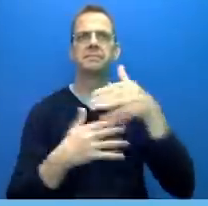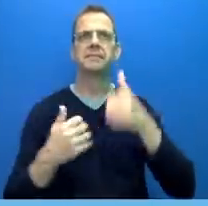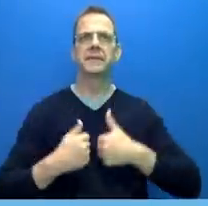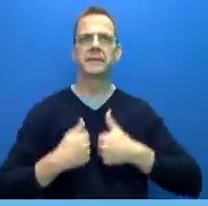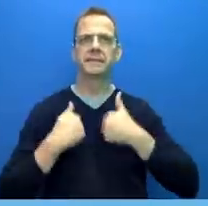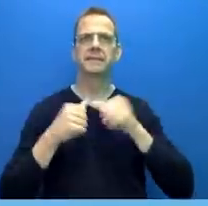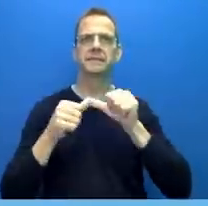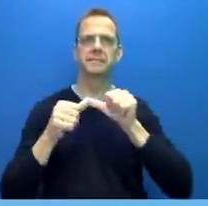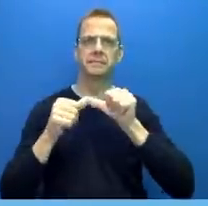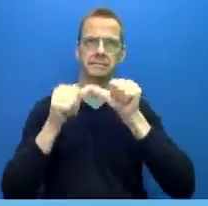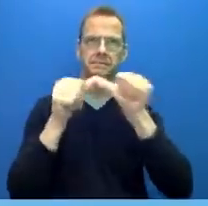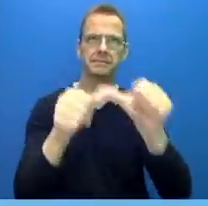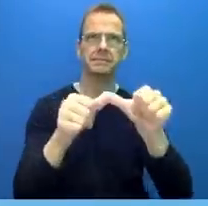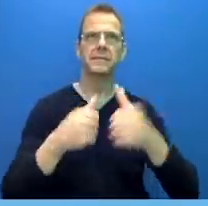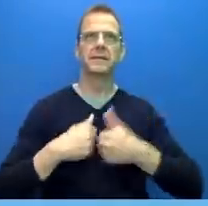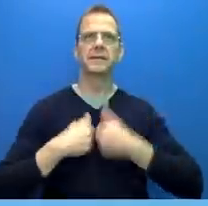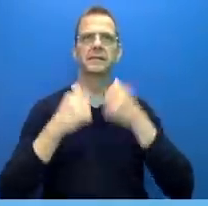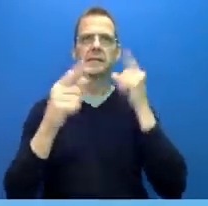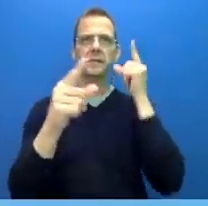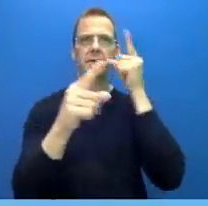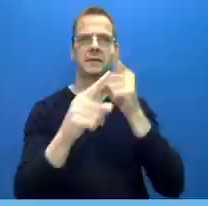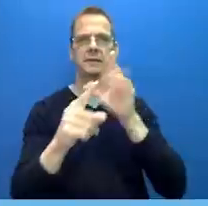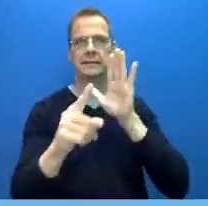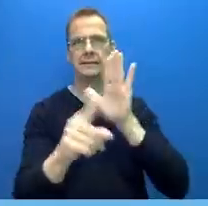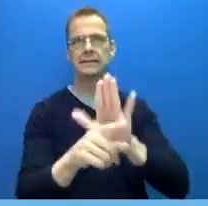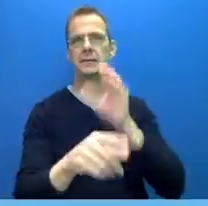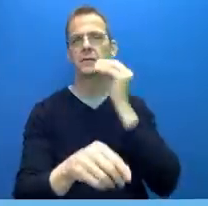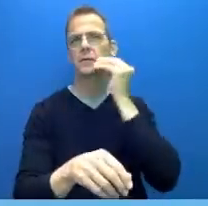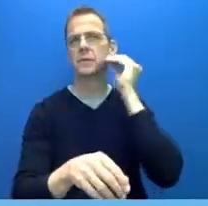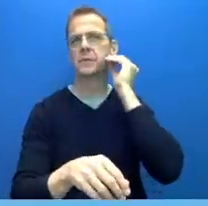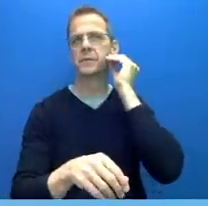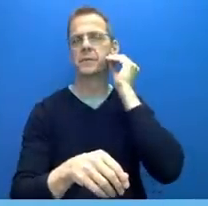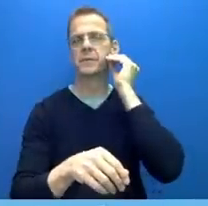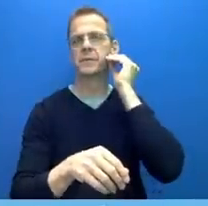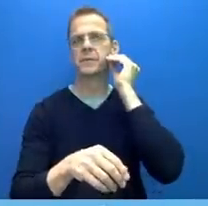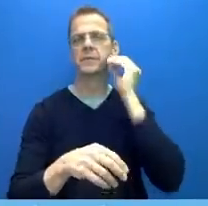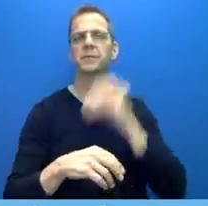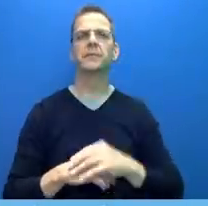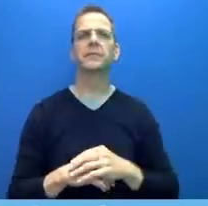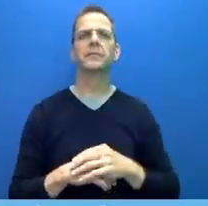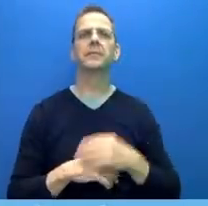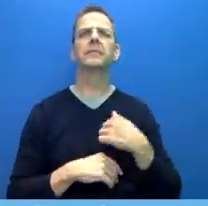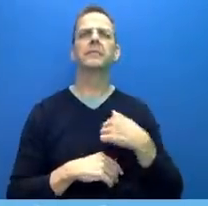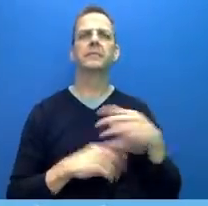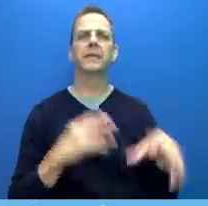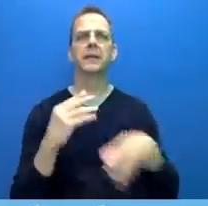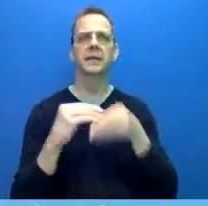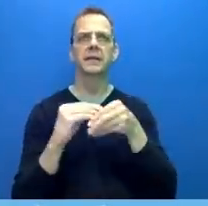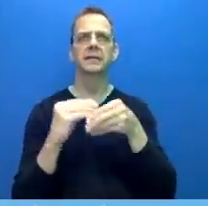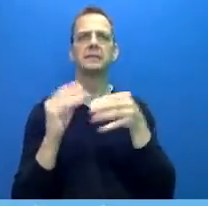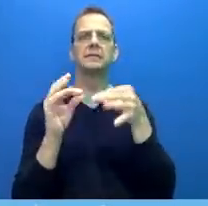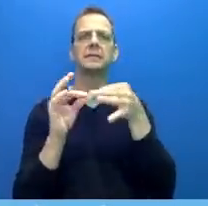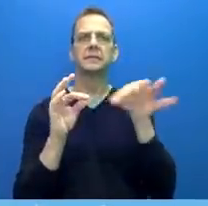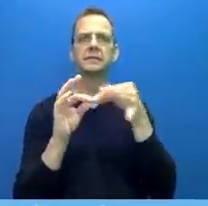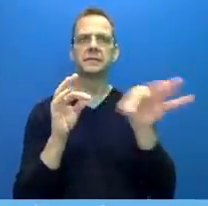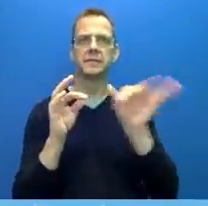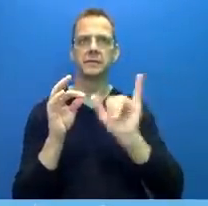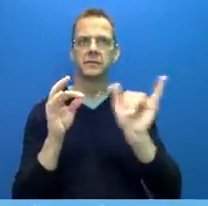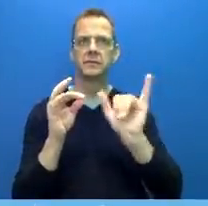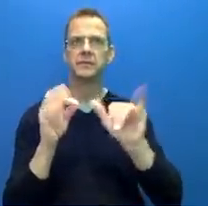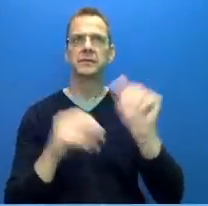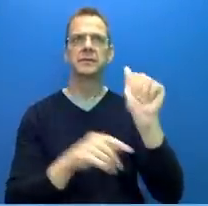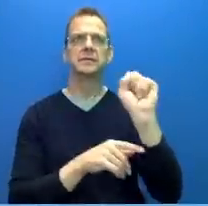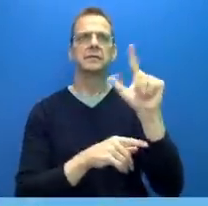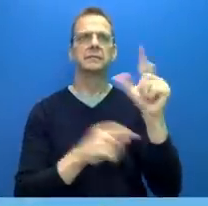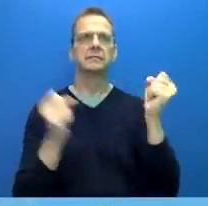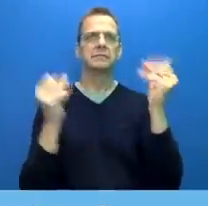prosperous future for all who call this land home. Today's briefing has a live captioner in place for increased accessibility and